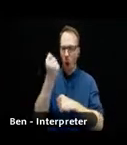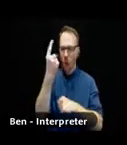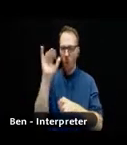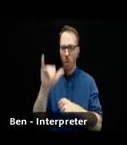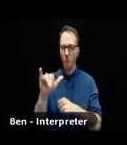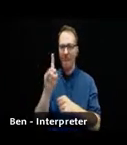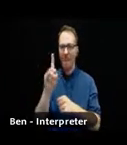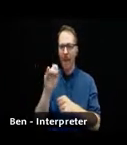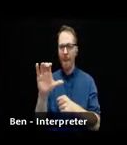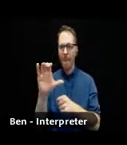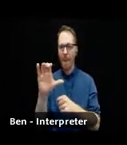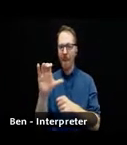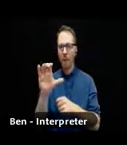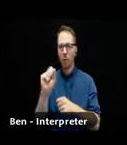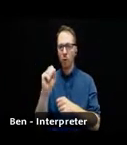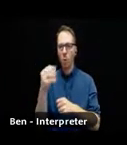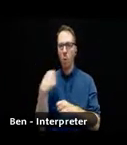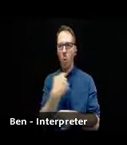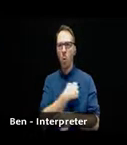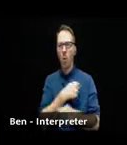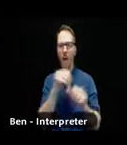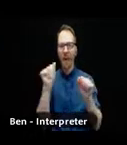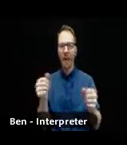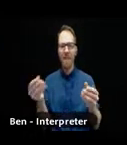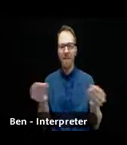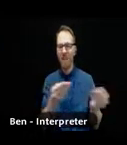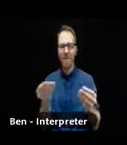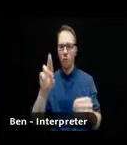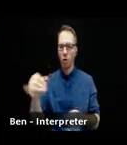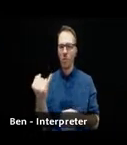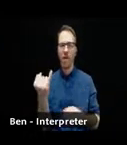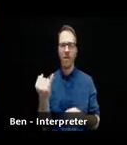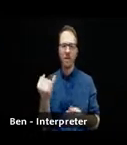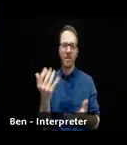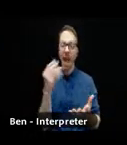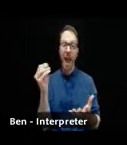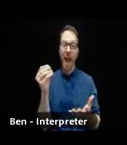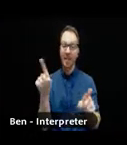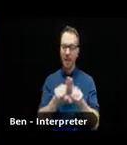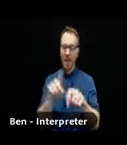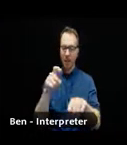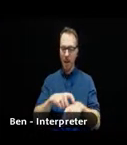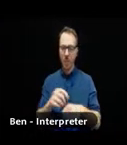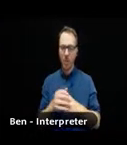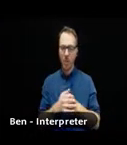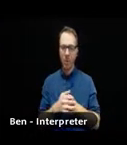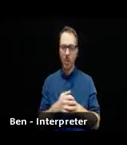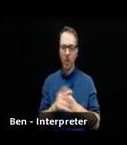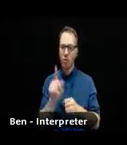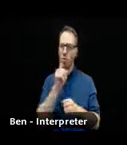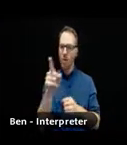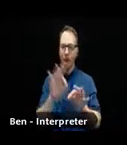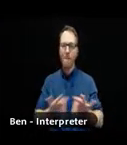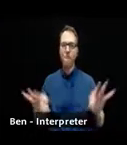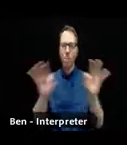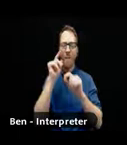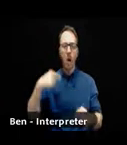dynamics in order to facilitate a restorative justice case. And at the same time, it's really important for us, I